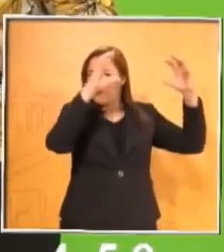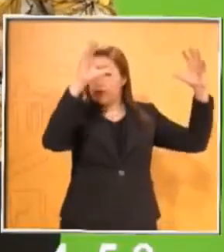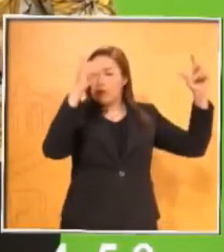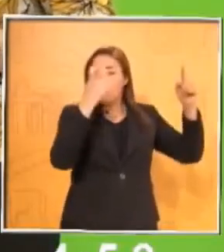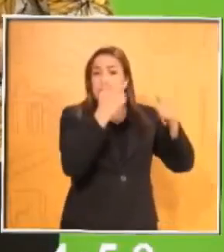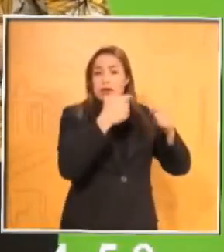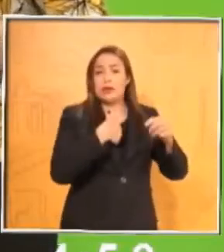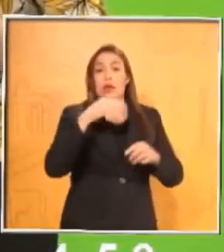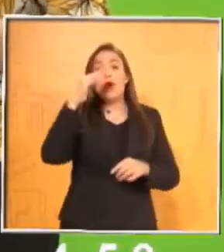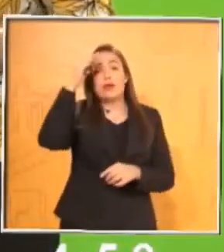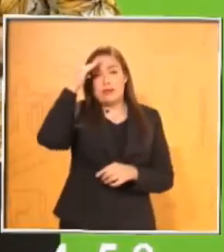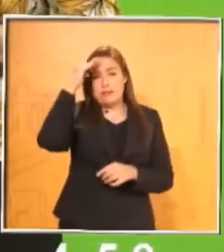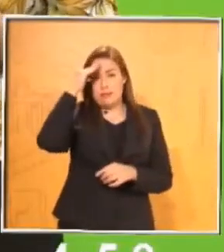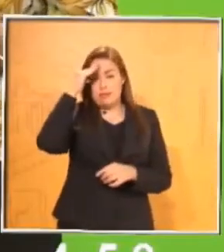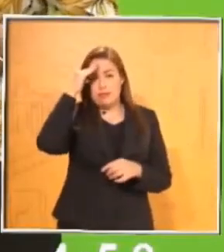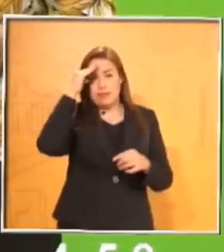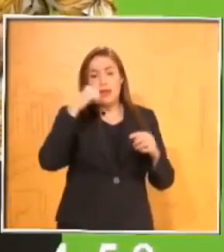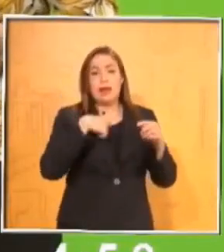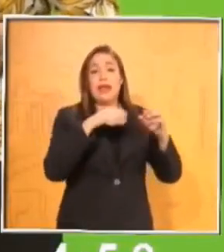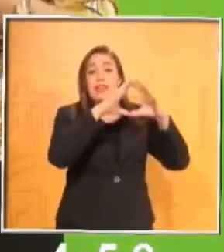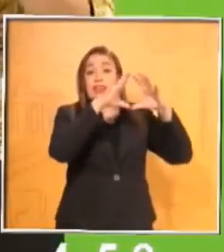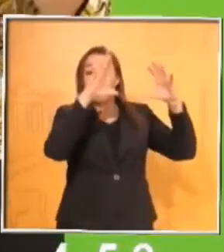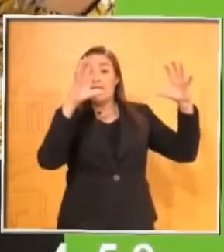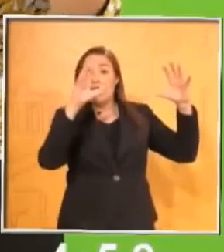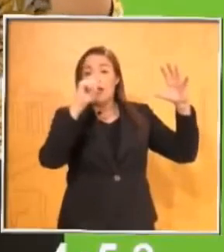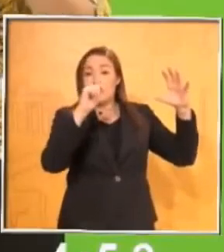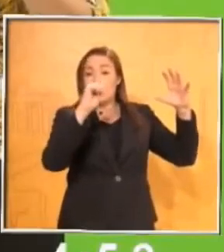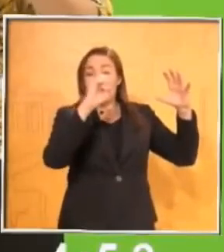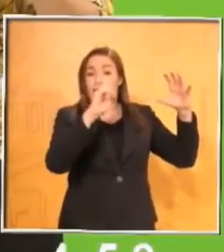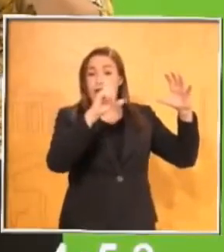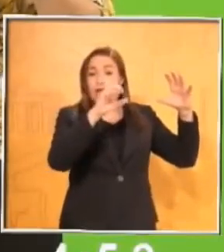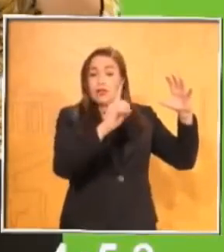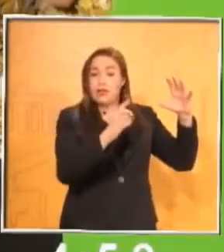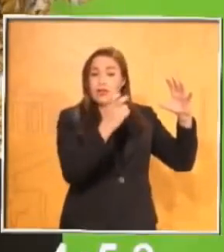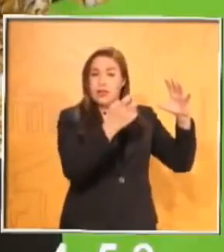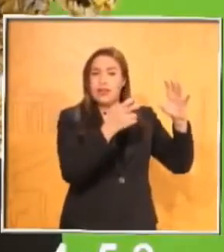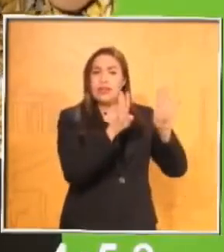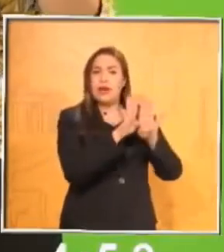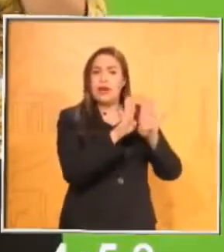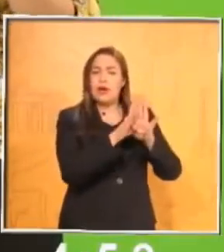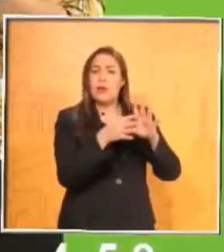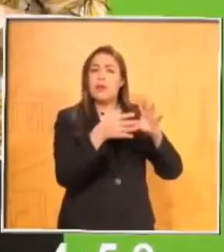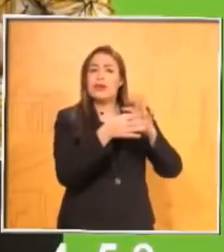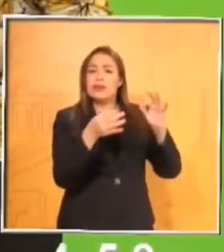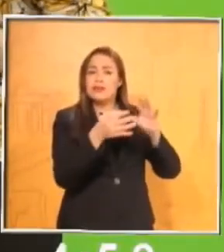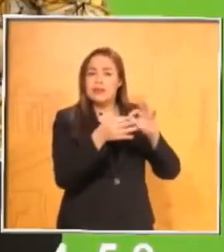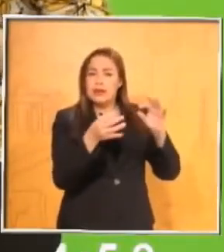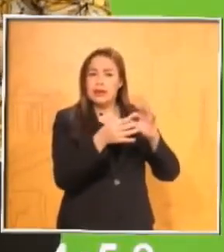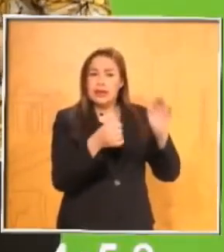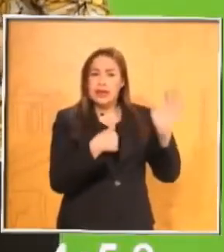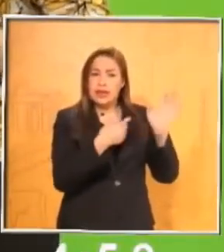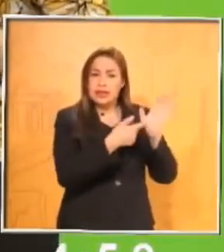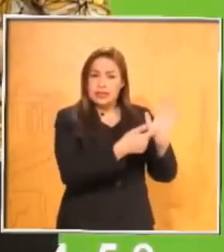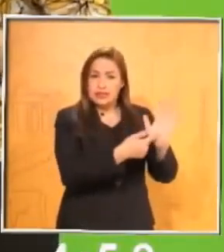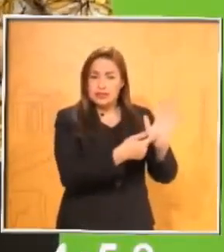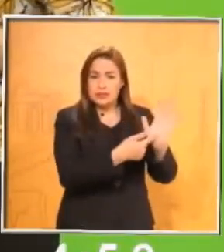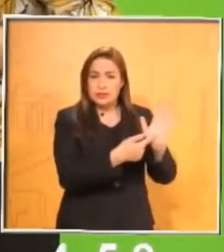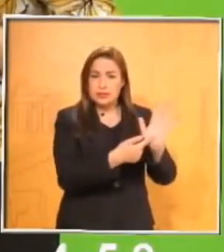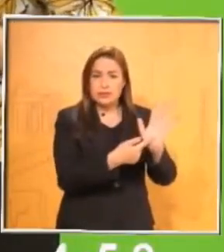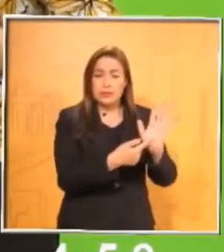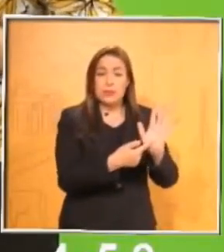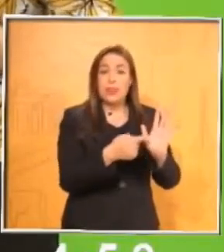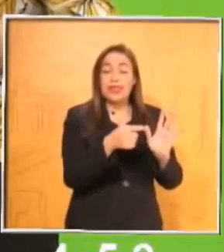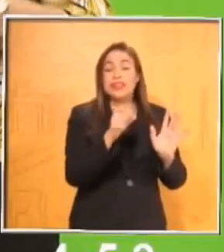a novel. And the thought bubble, it's like a cloud. It has a shape of a cloud. And then it has